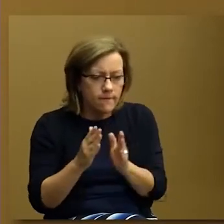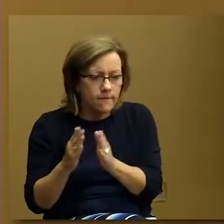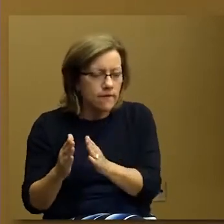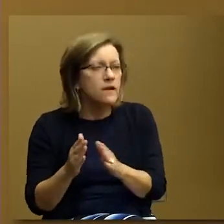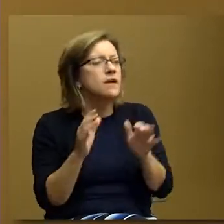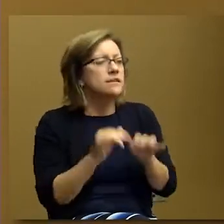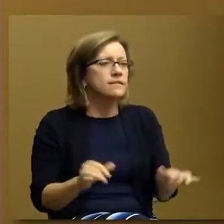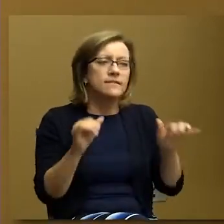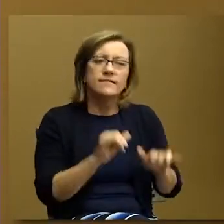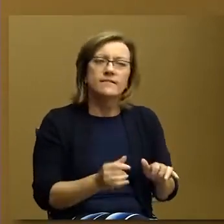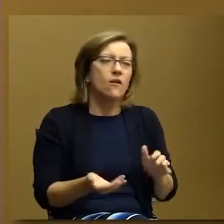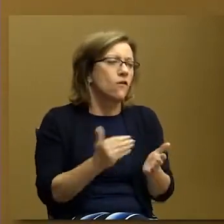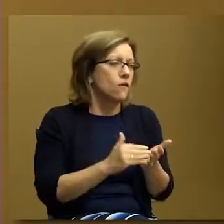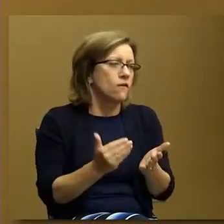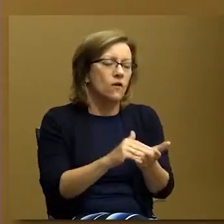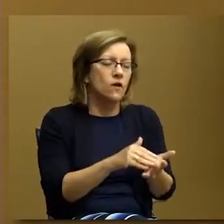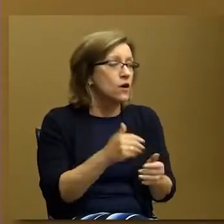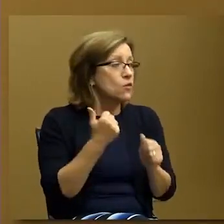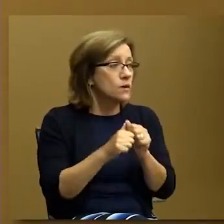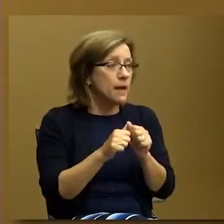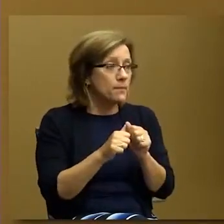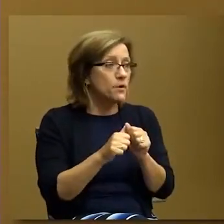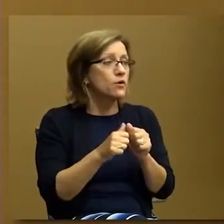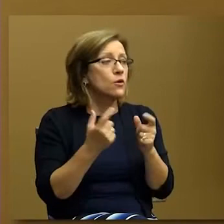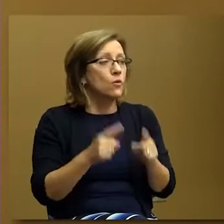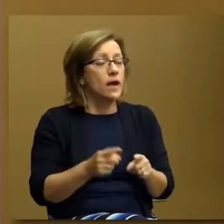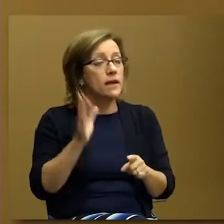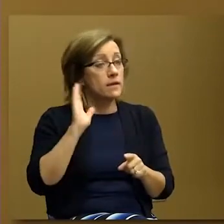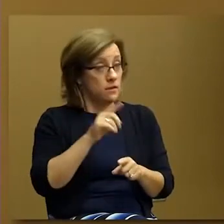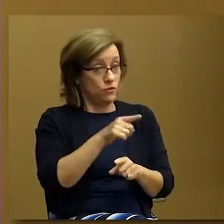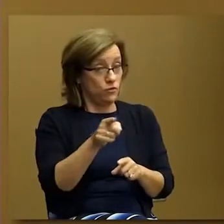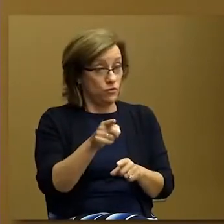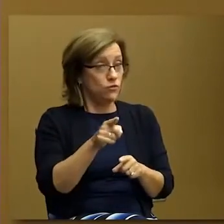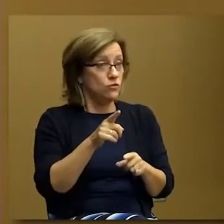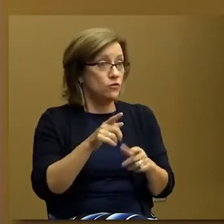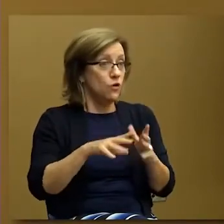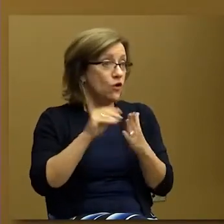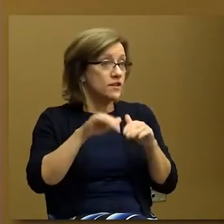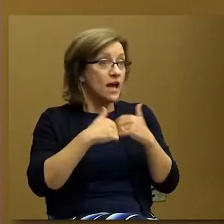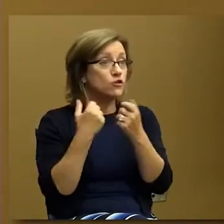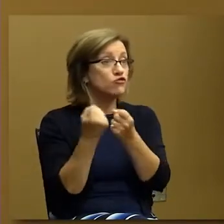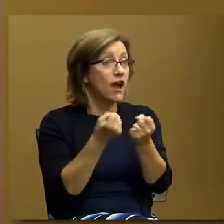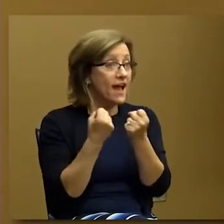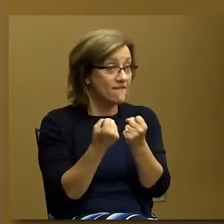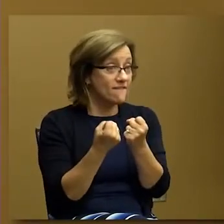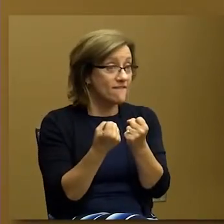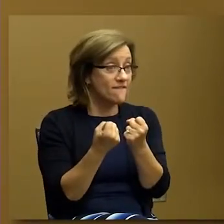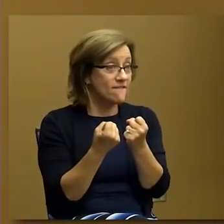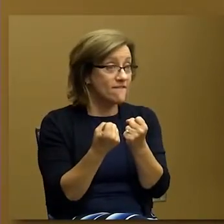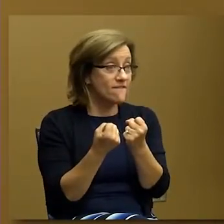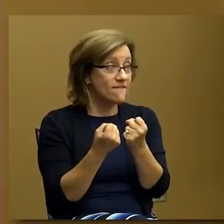then, much like, do you remember when you were learning how to drive?